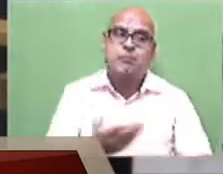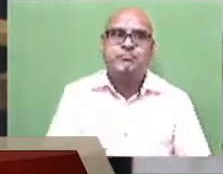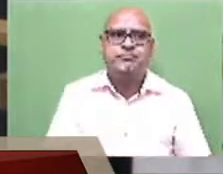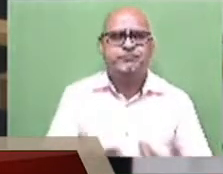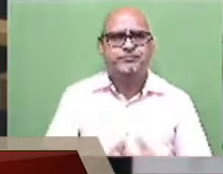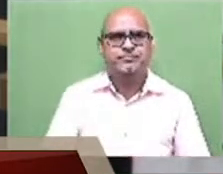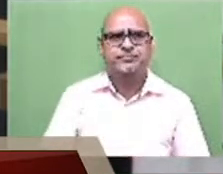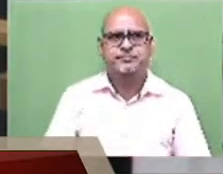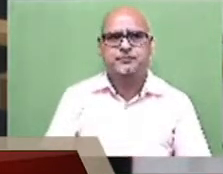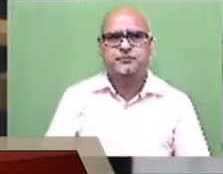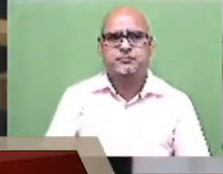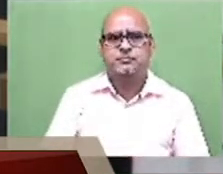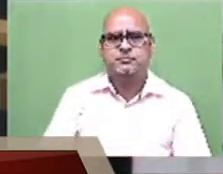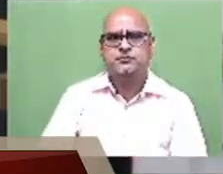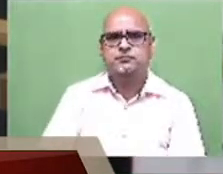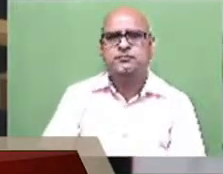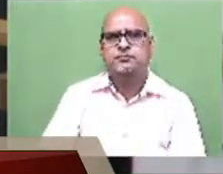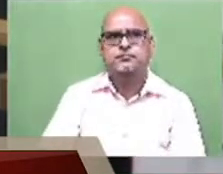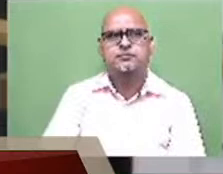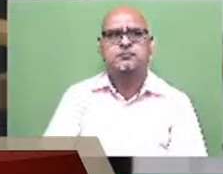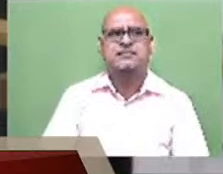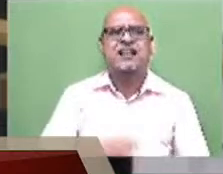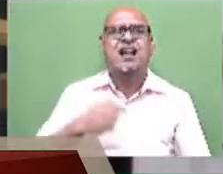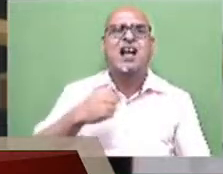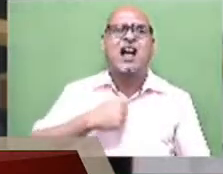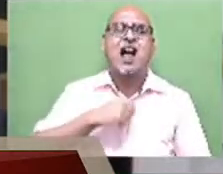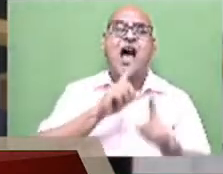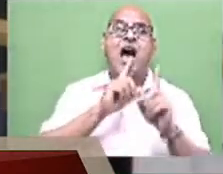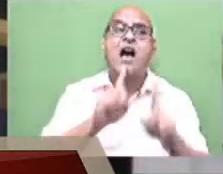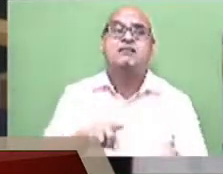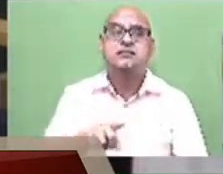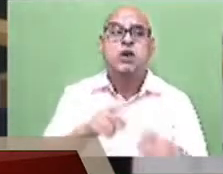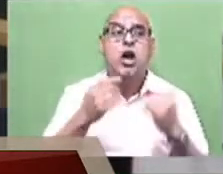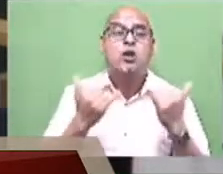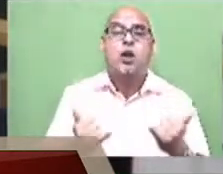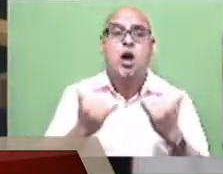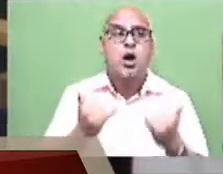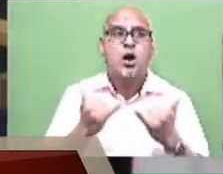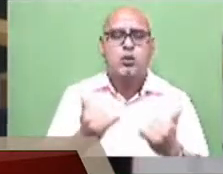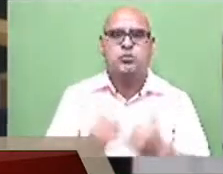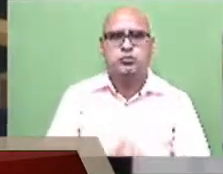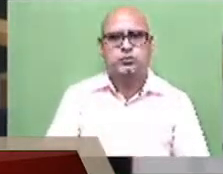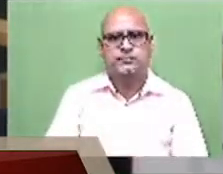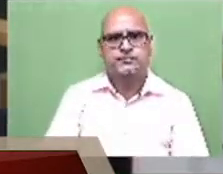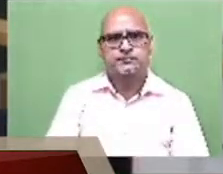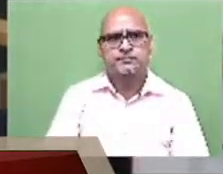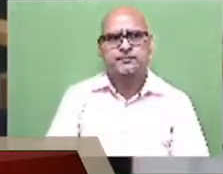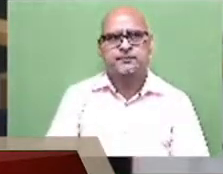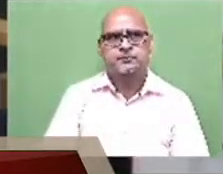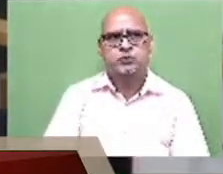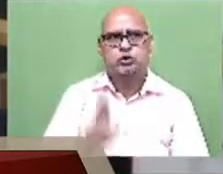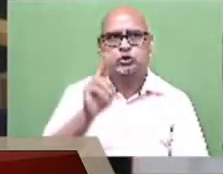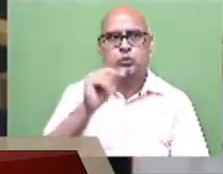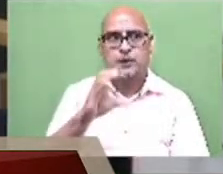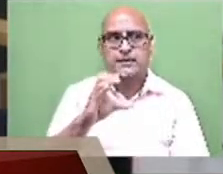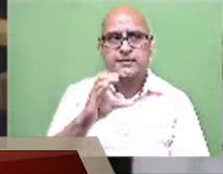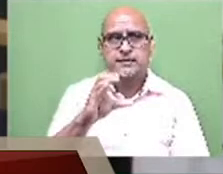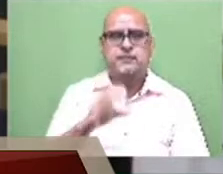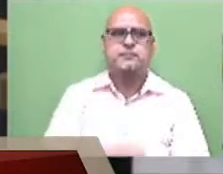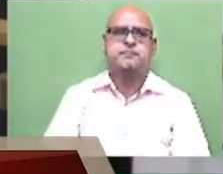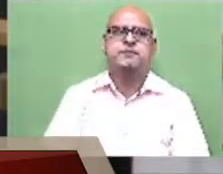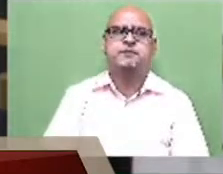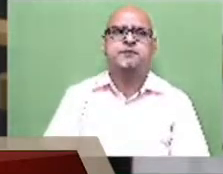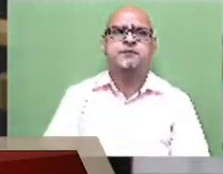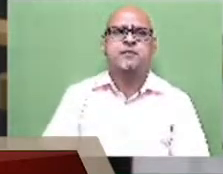And I think we need answers to that. But in fact, it was the United National Congress, the UNC, since April